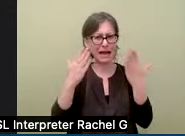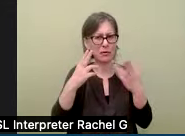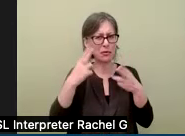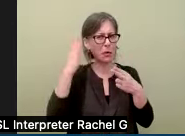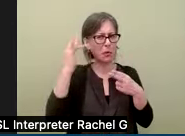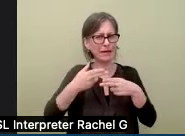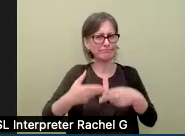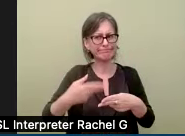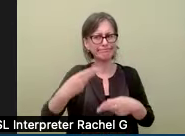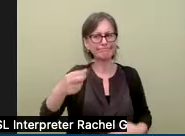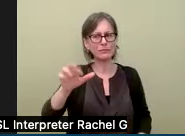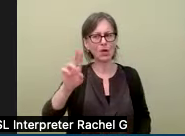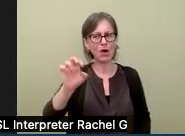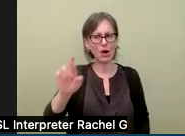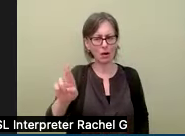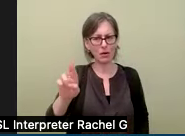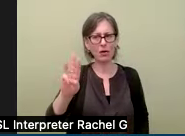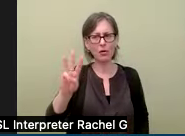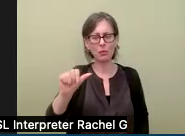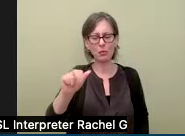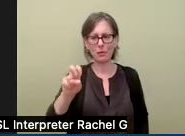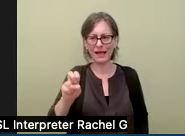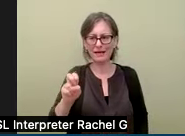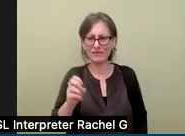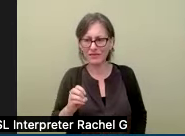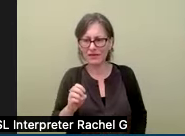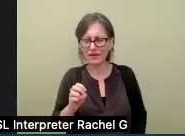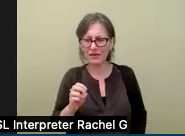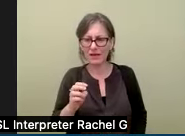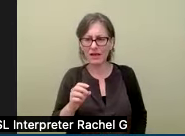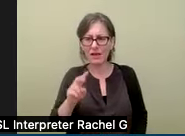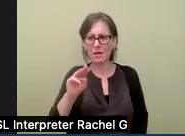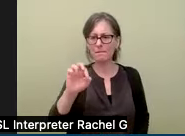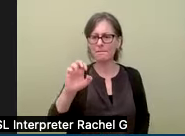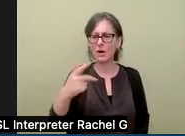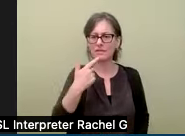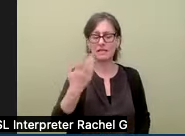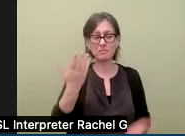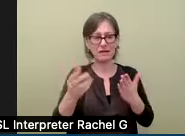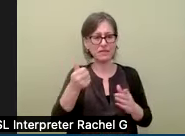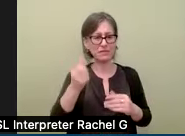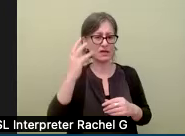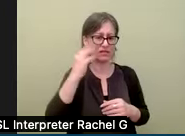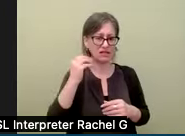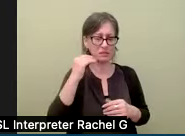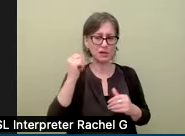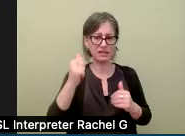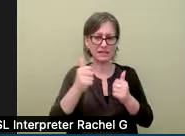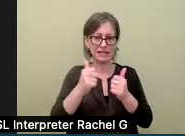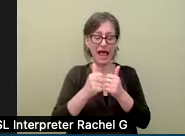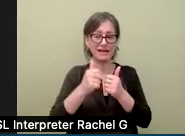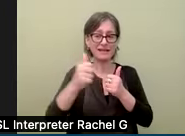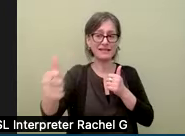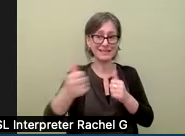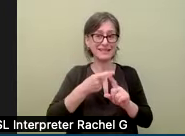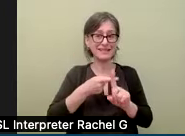it a harbor wave. But I'm going to look that up after this. You can imagine that they were experiencing the distant source tsunamis like you're